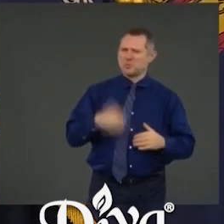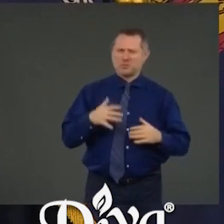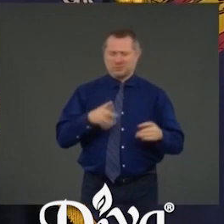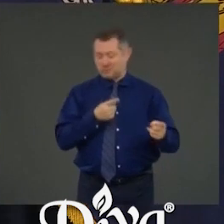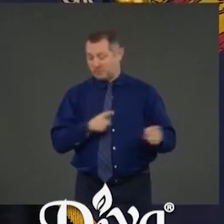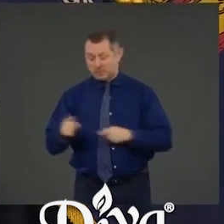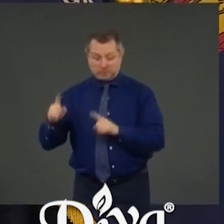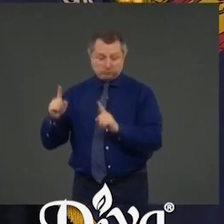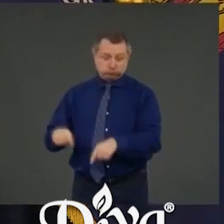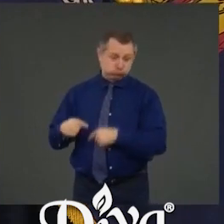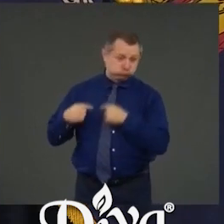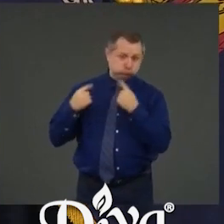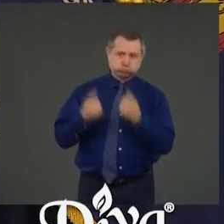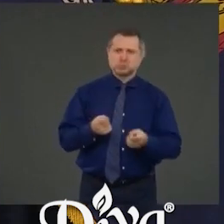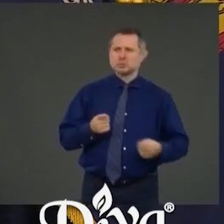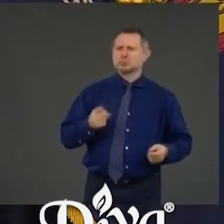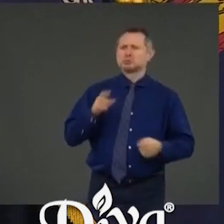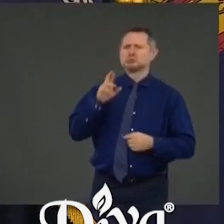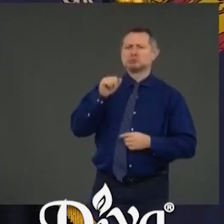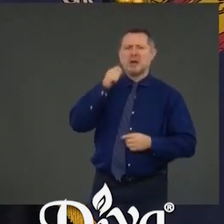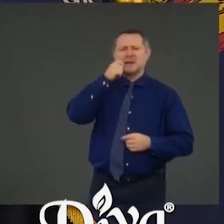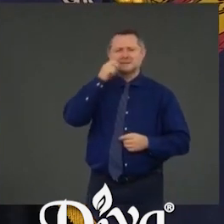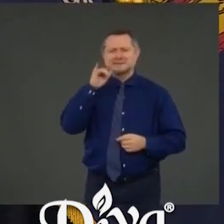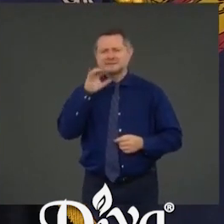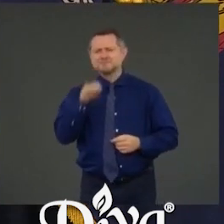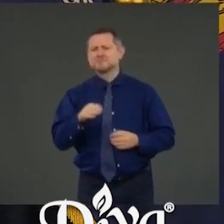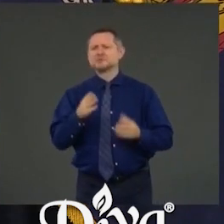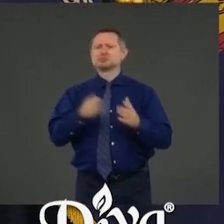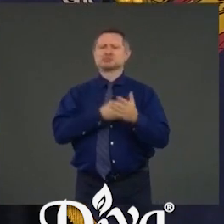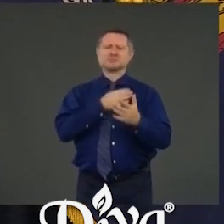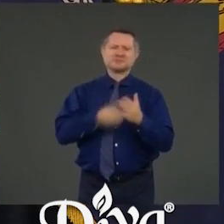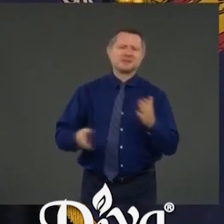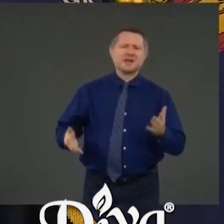the racism that has gone on, the discrimination that has gone on,